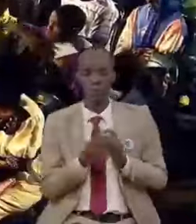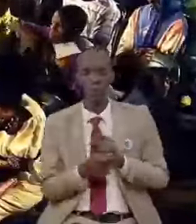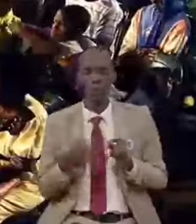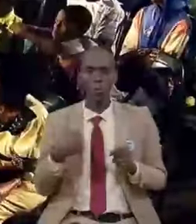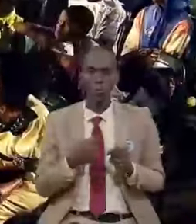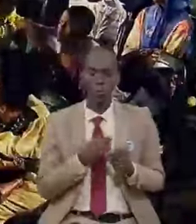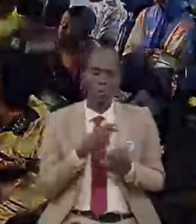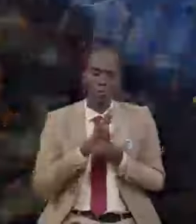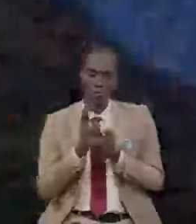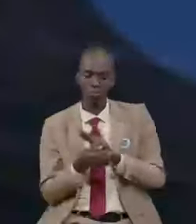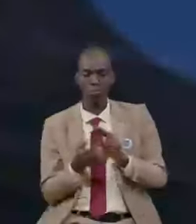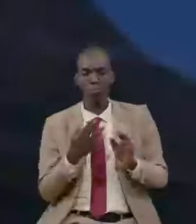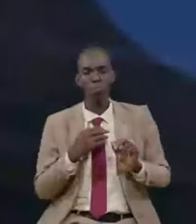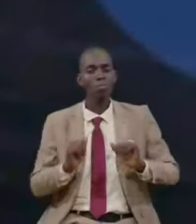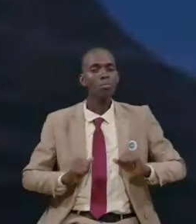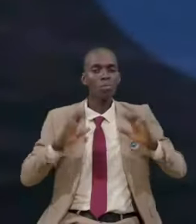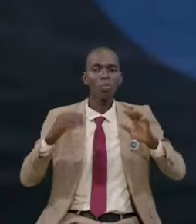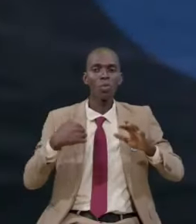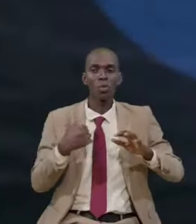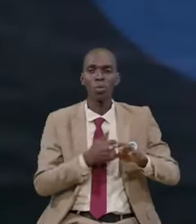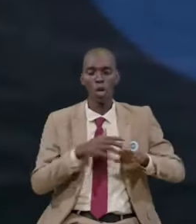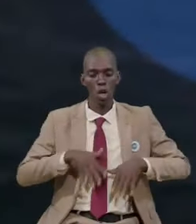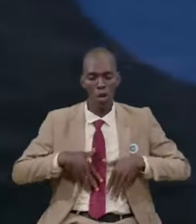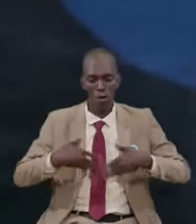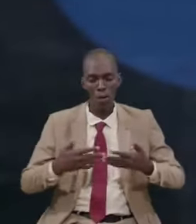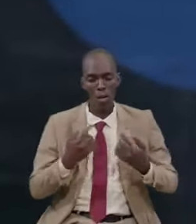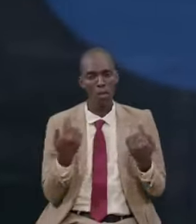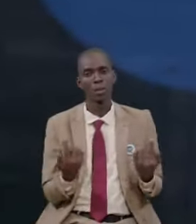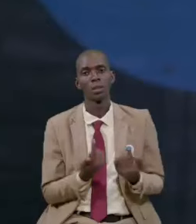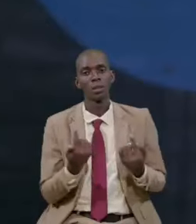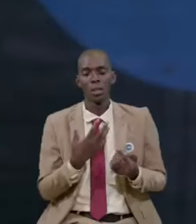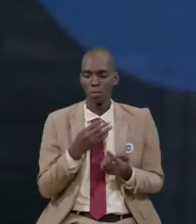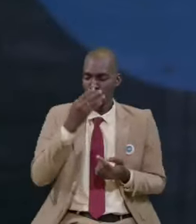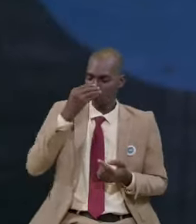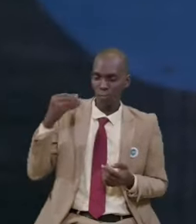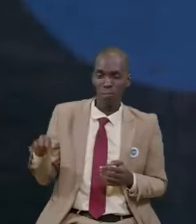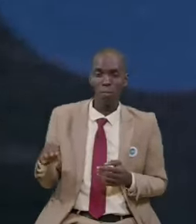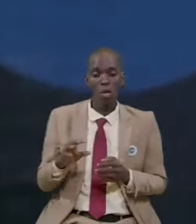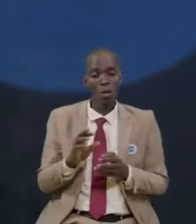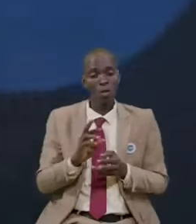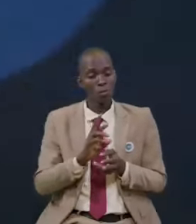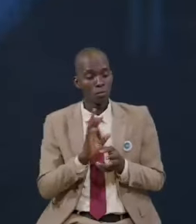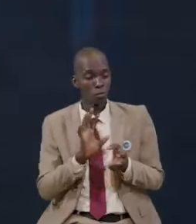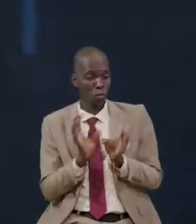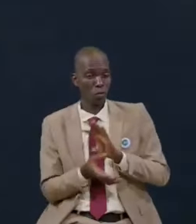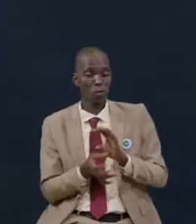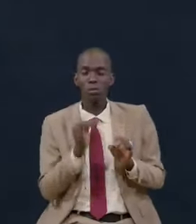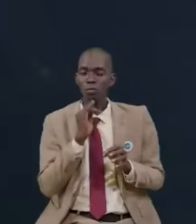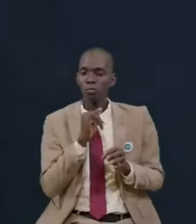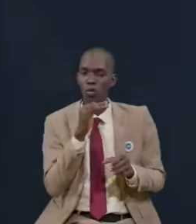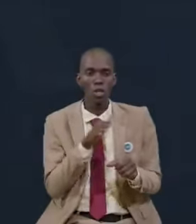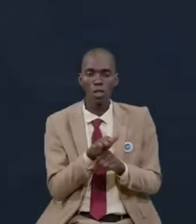forsake. Confession is not enough. Conversion must follow. Transformation must